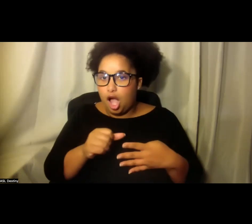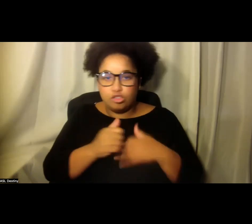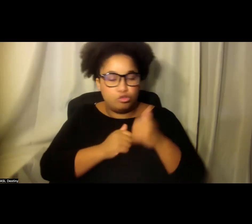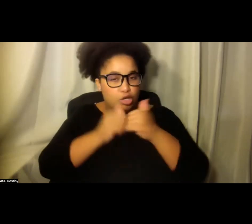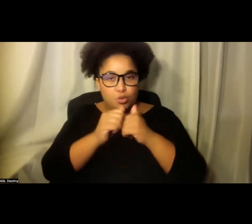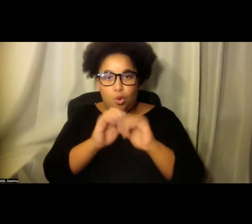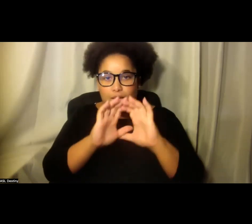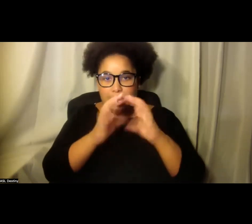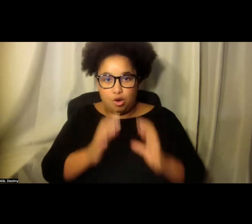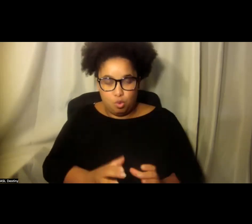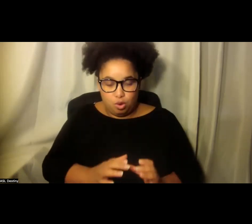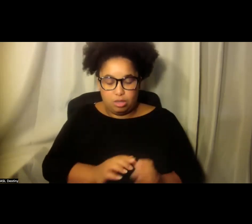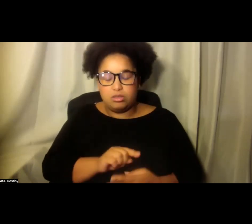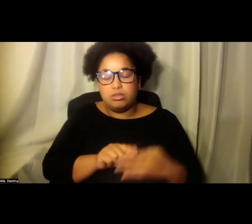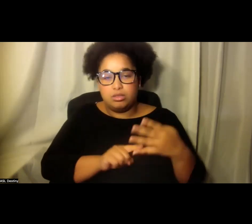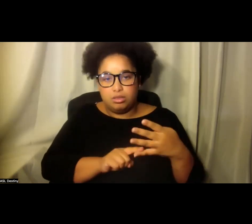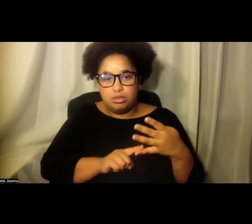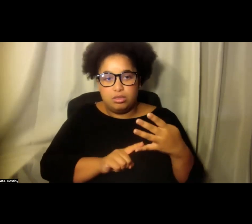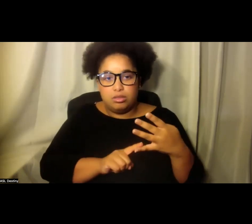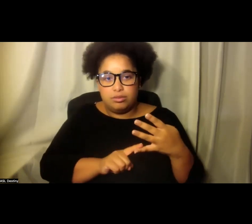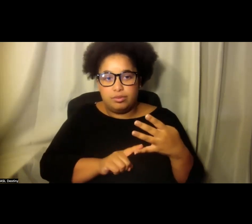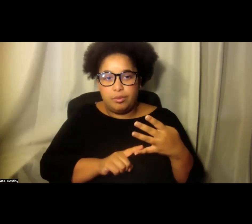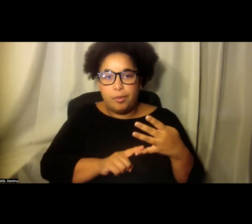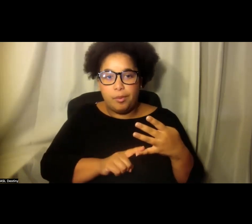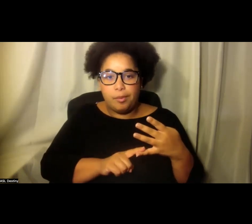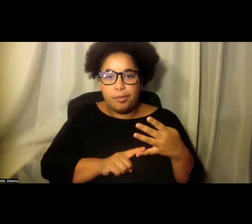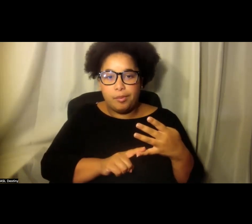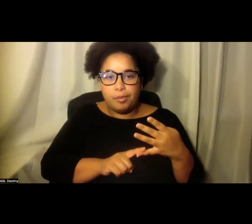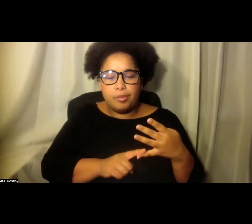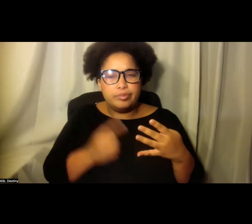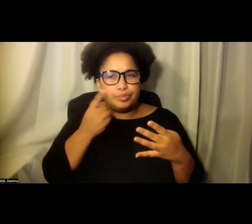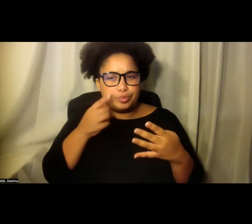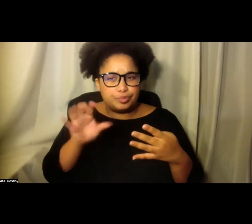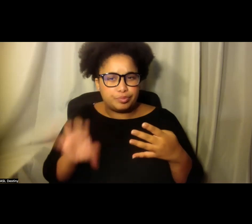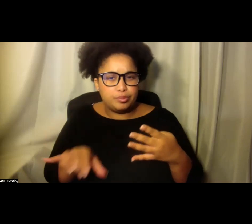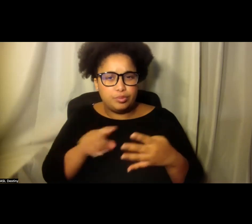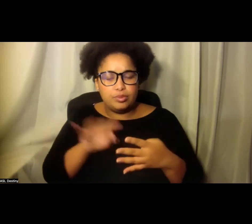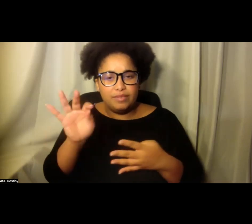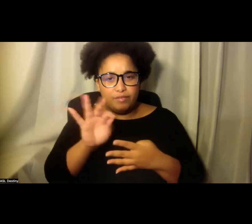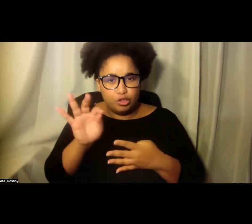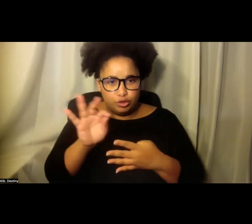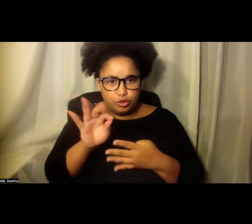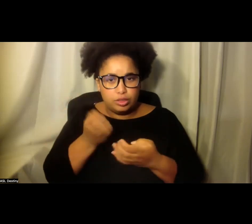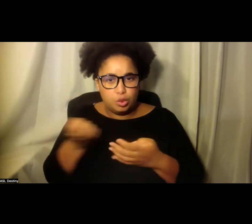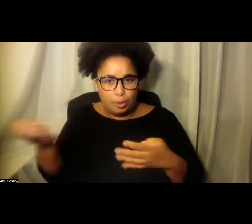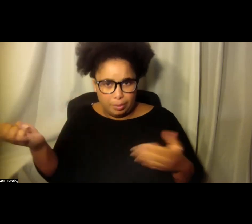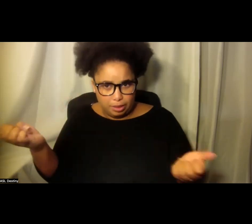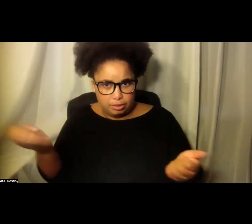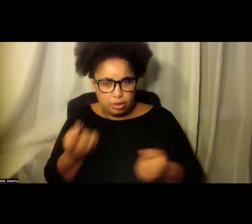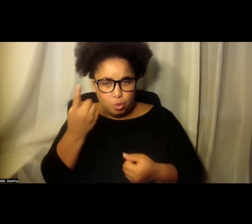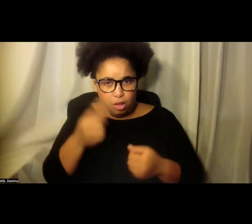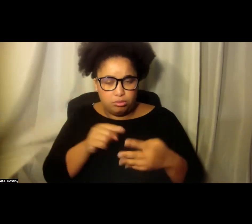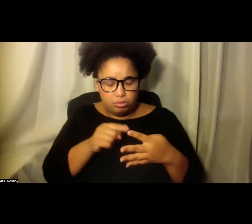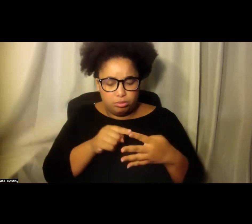categories at the time we presented this, and I believe they're still the same, include furniture and equipment is one